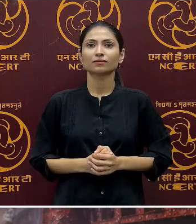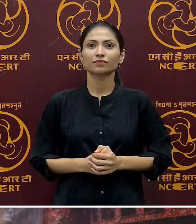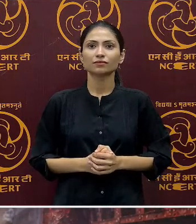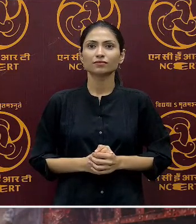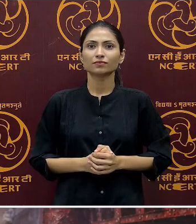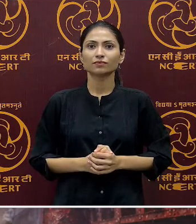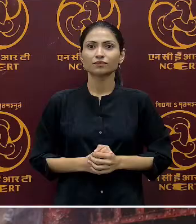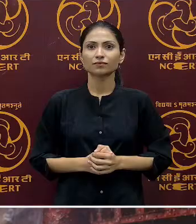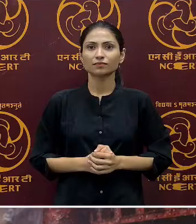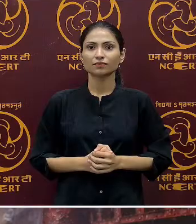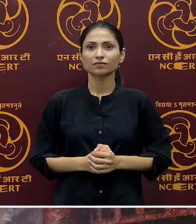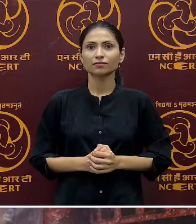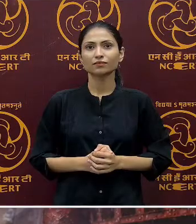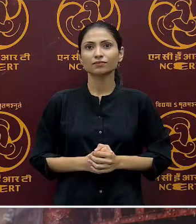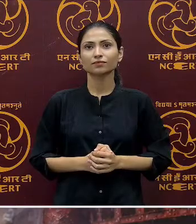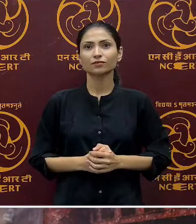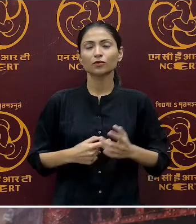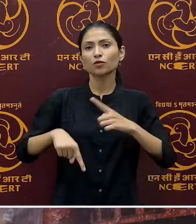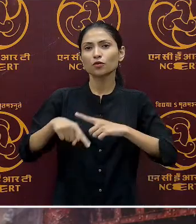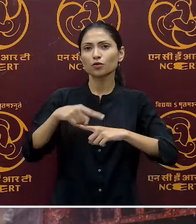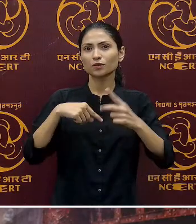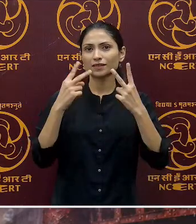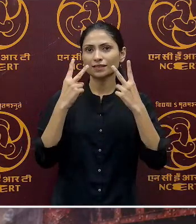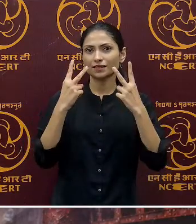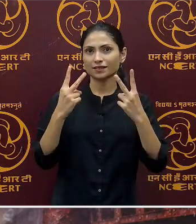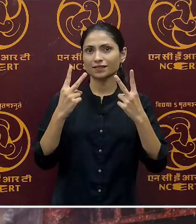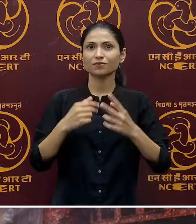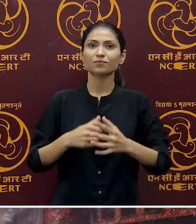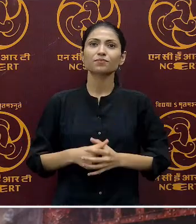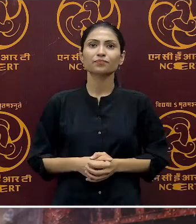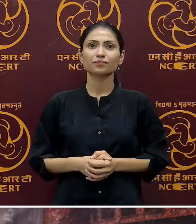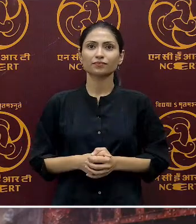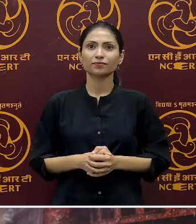replay it. We will see that.